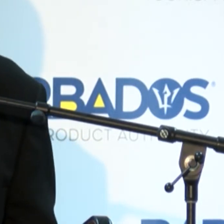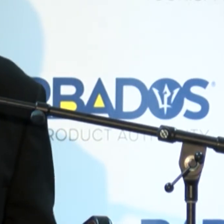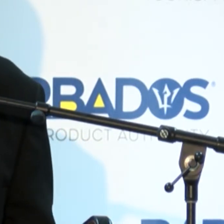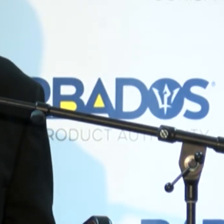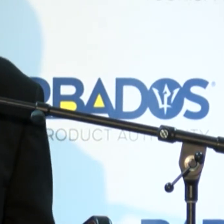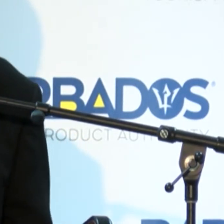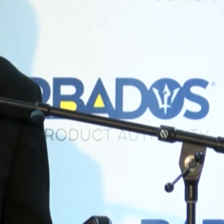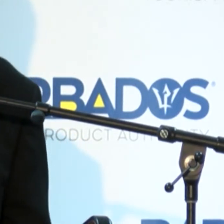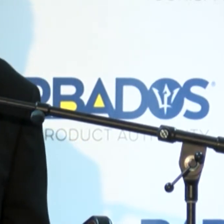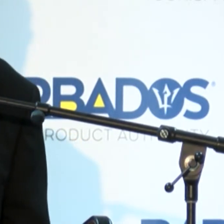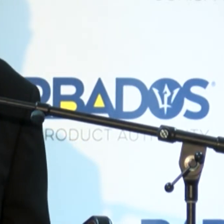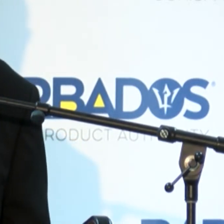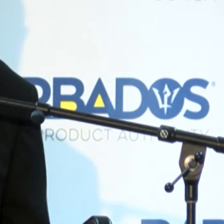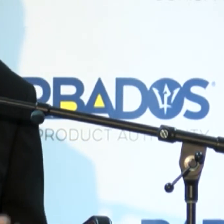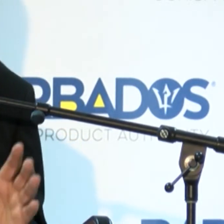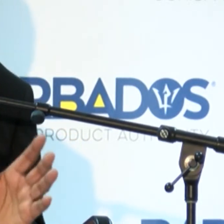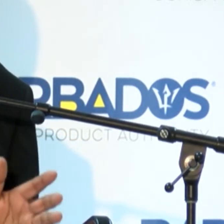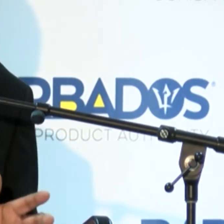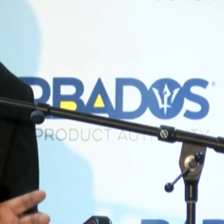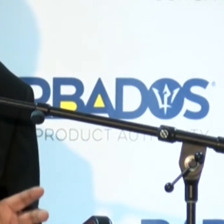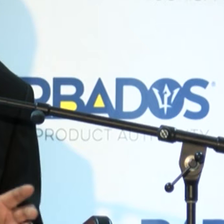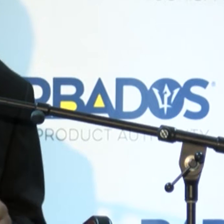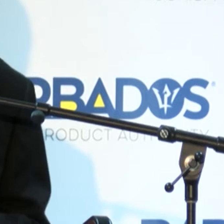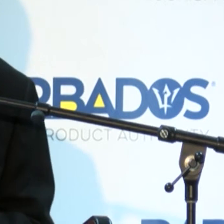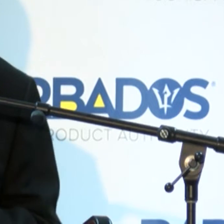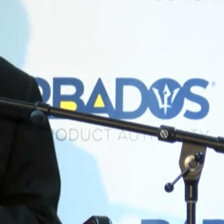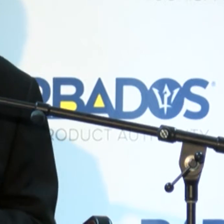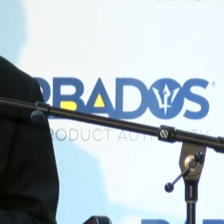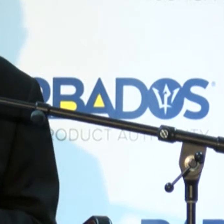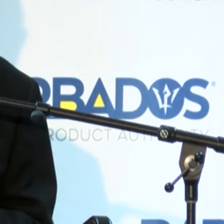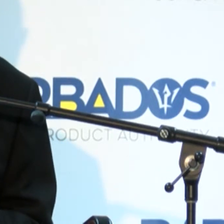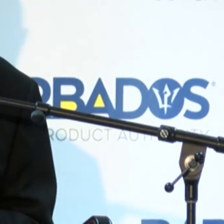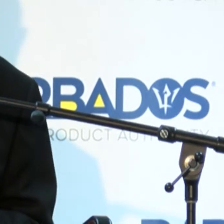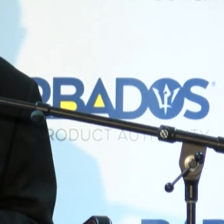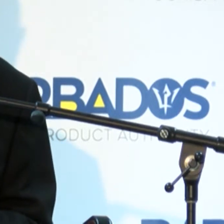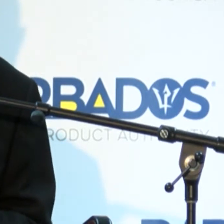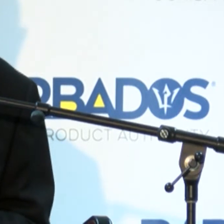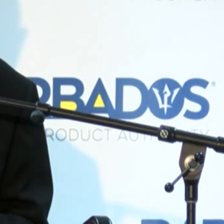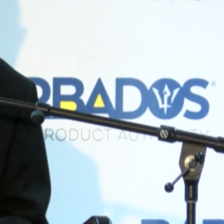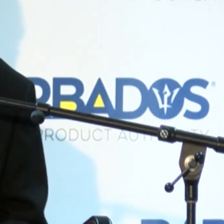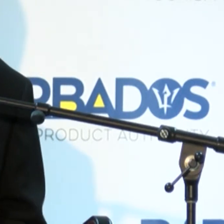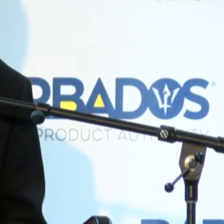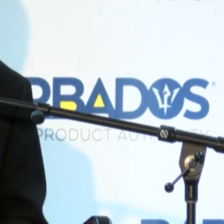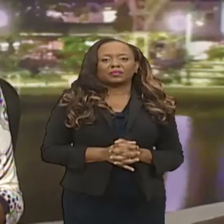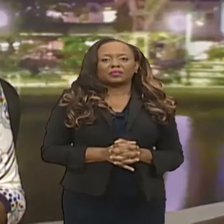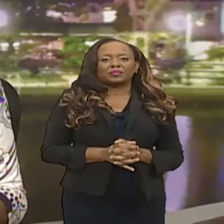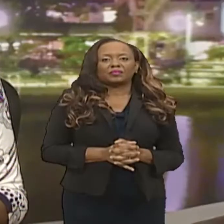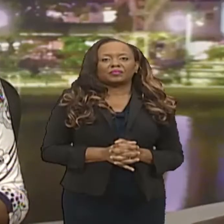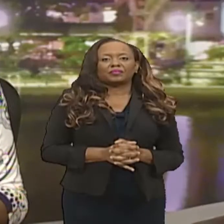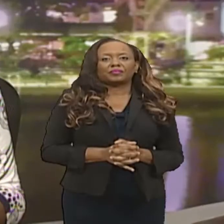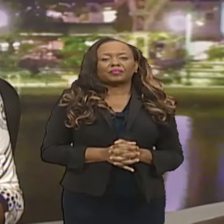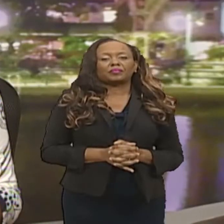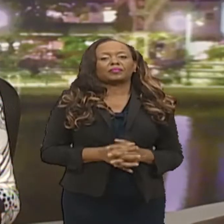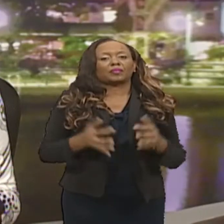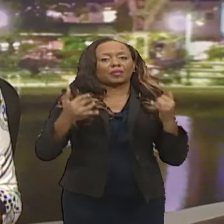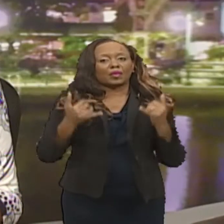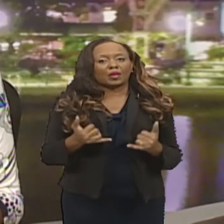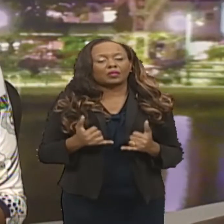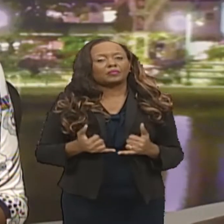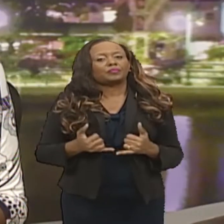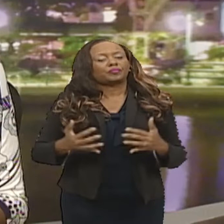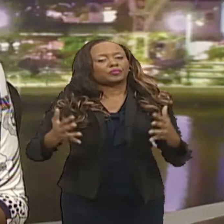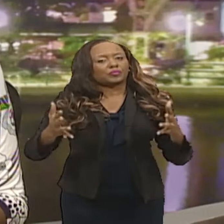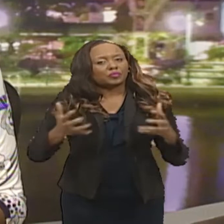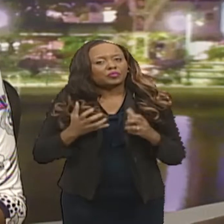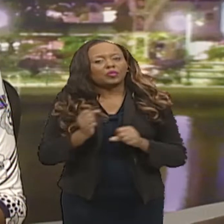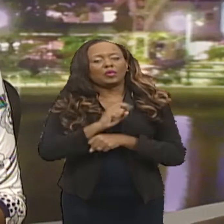effectively promoted, and both the physical and business environments are improved. Efforts are being made to ensure